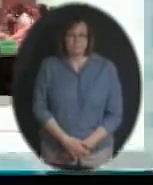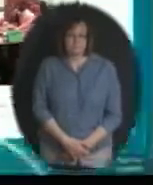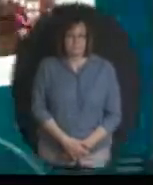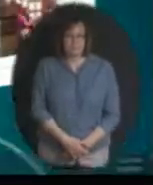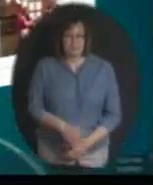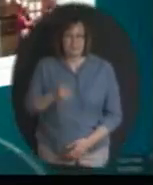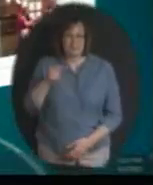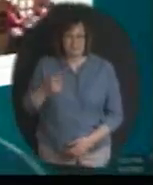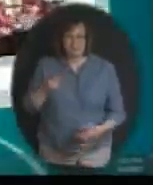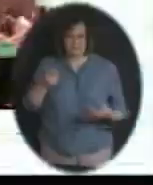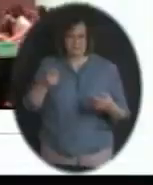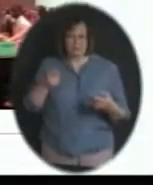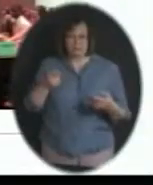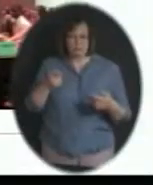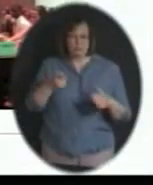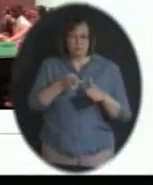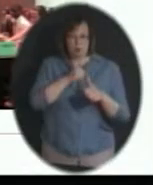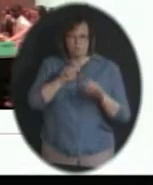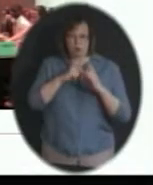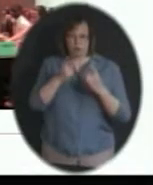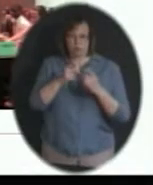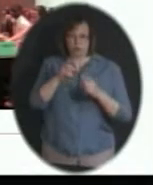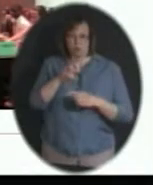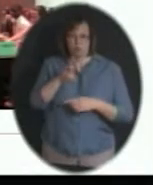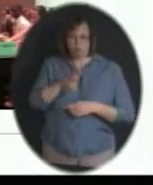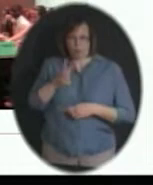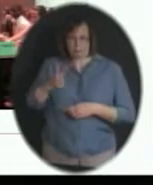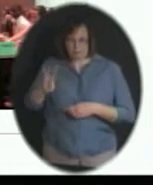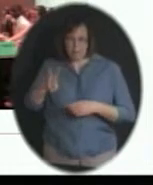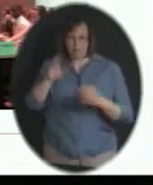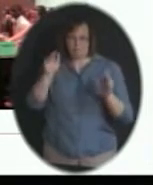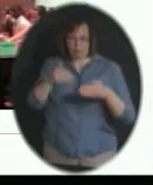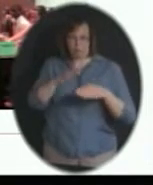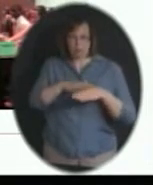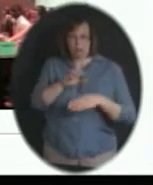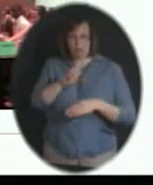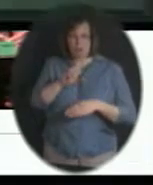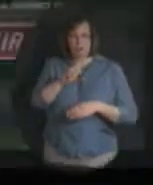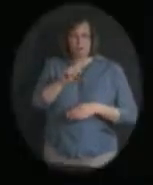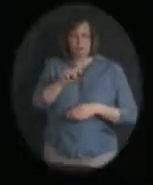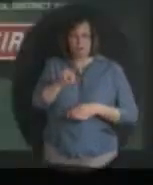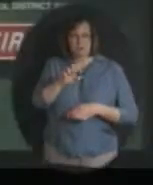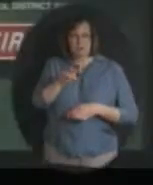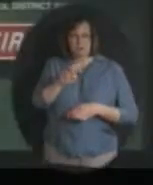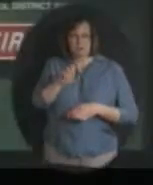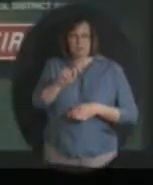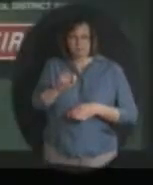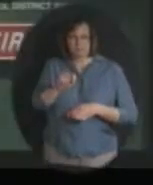This was taken off of our district website, Focus On segment.